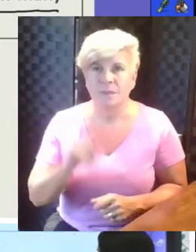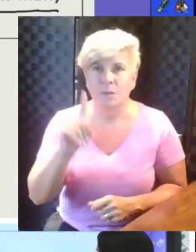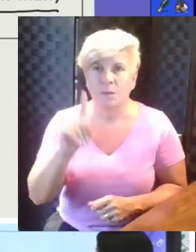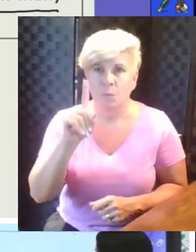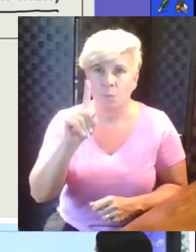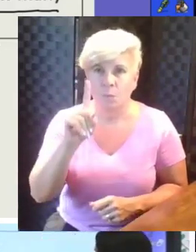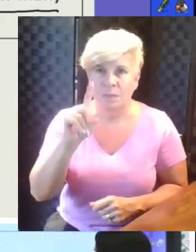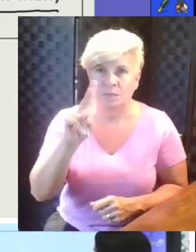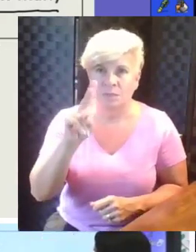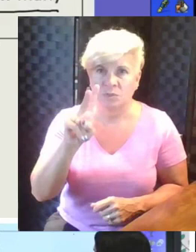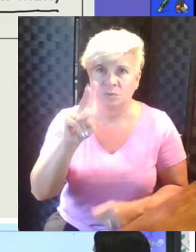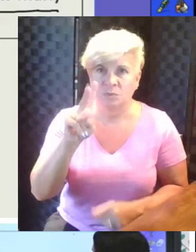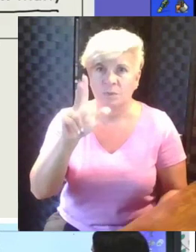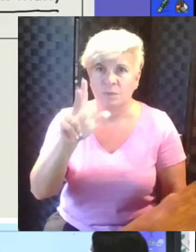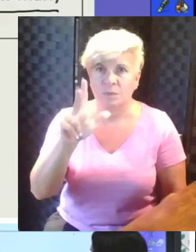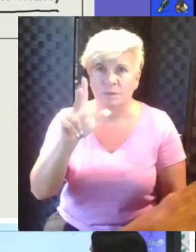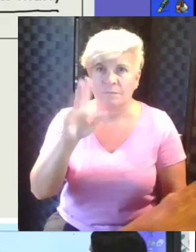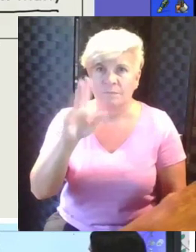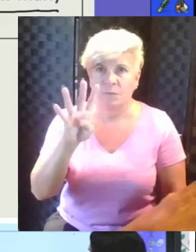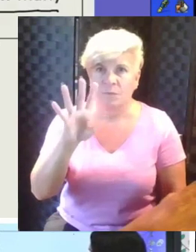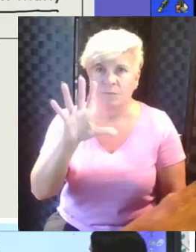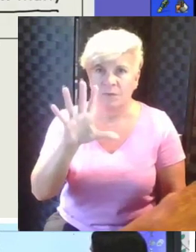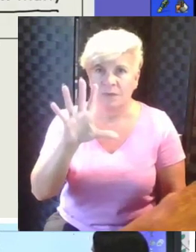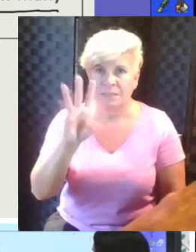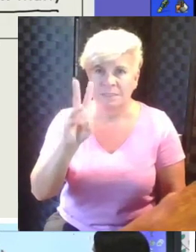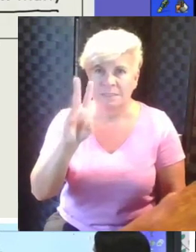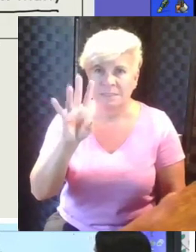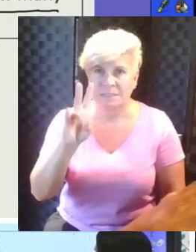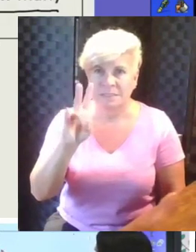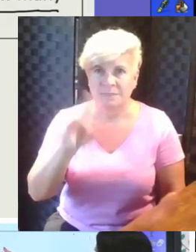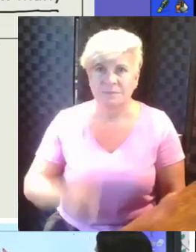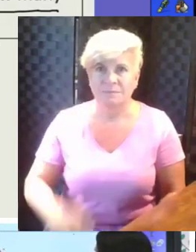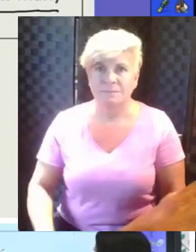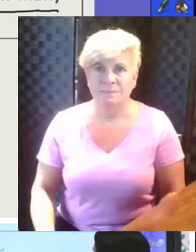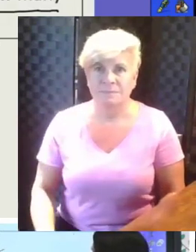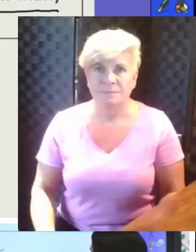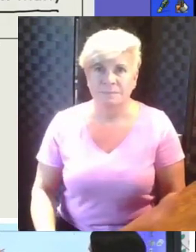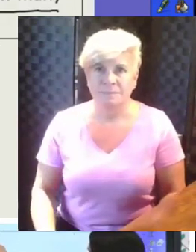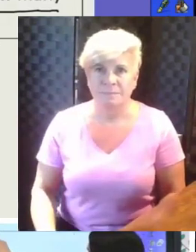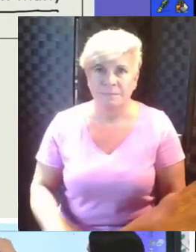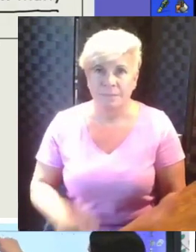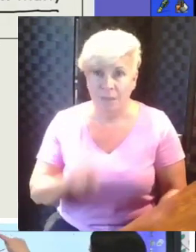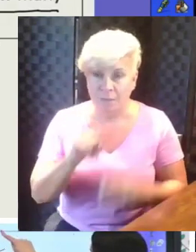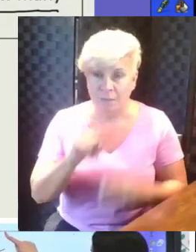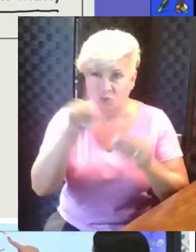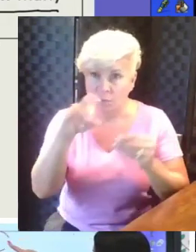cross them out. 1, 2, 3, 4, 5, 6, 7.